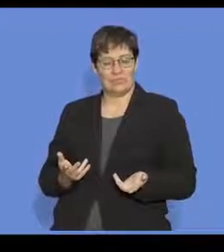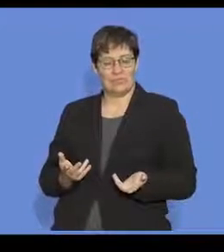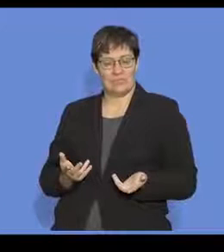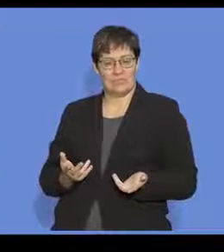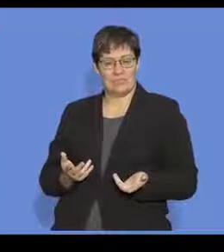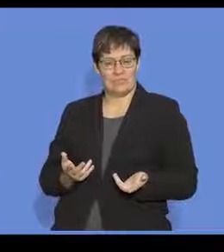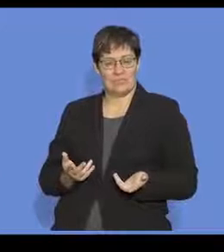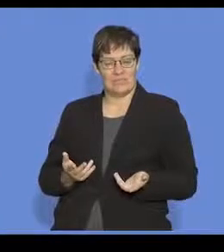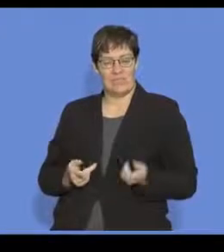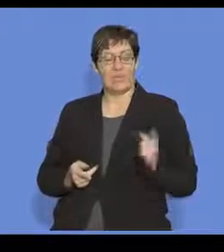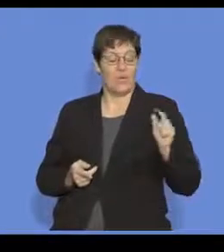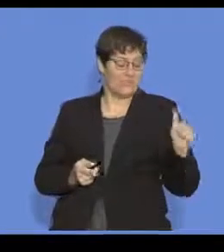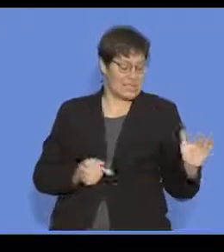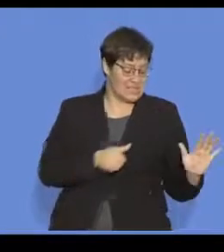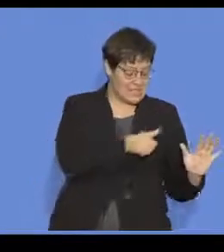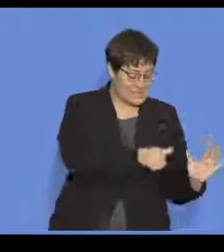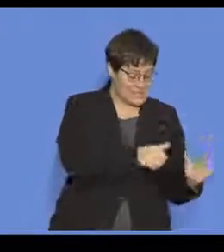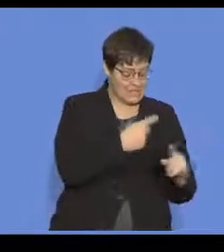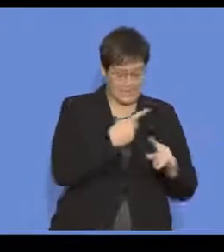for a die are there? 6.